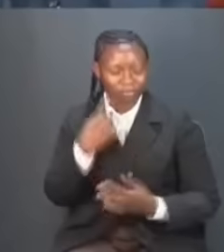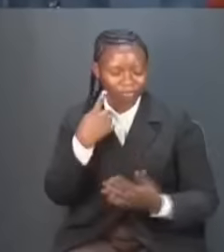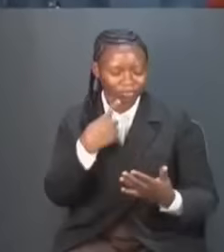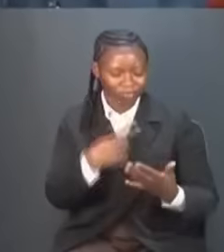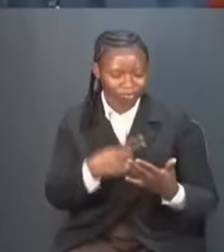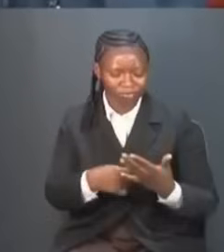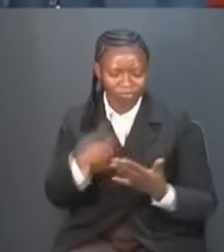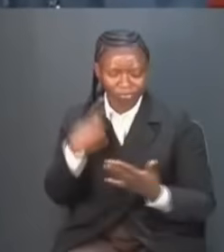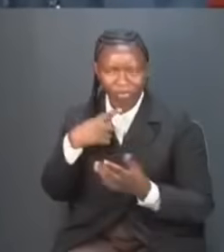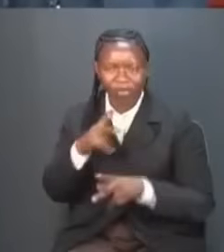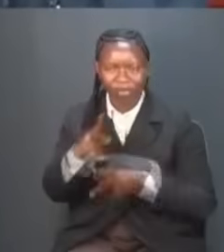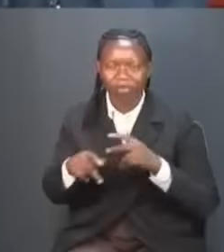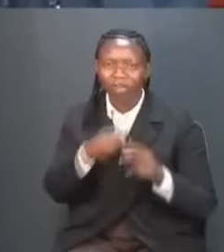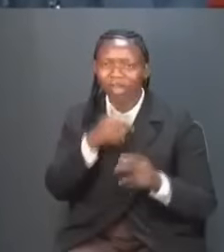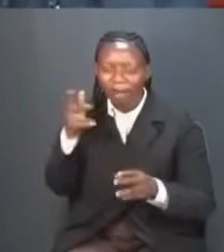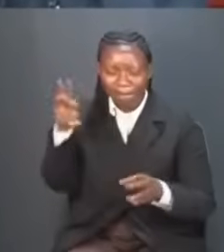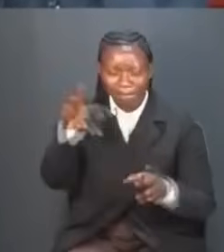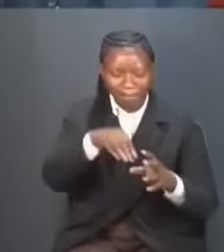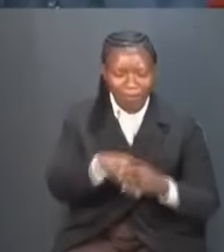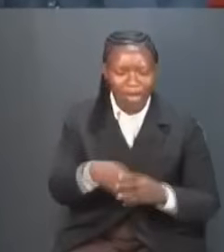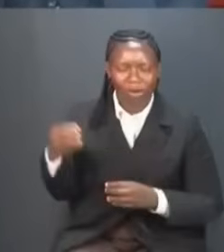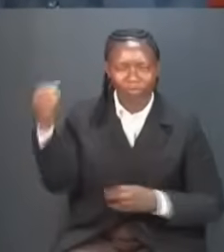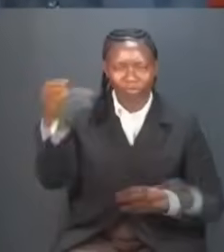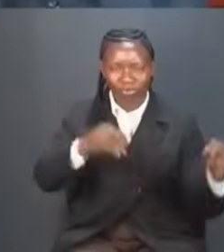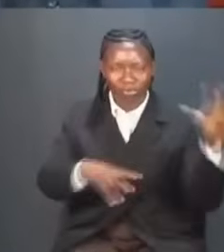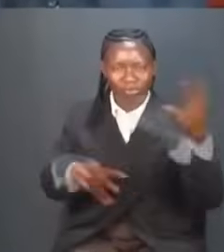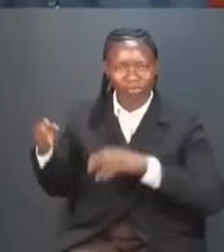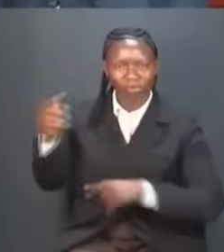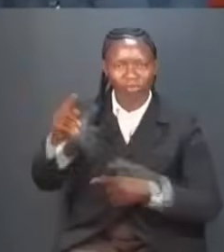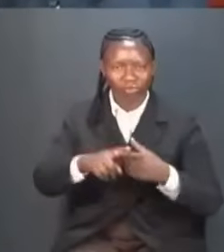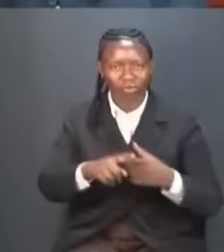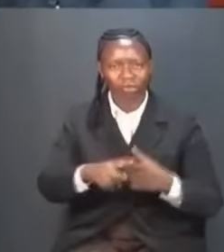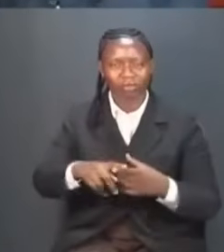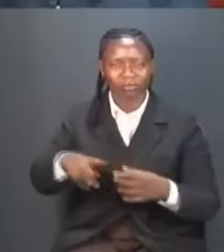of people who are participating in ensuring that